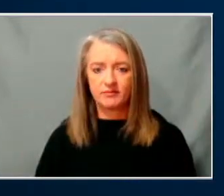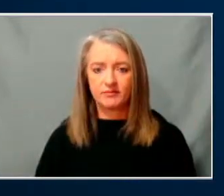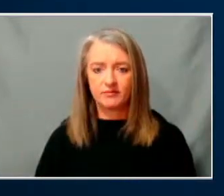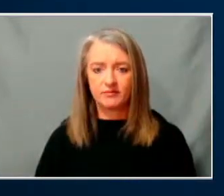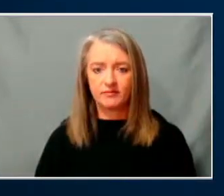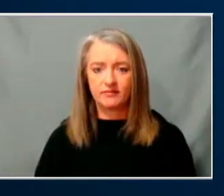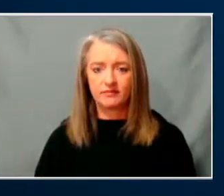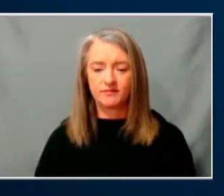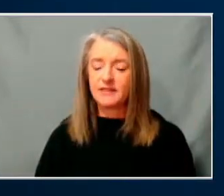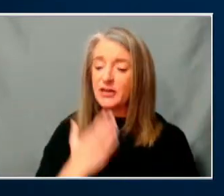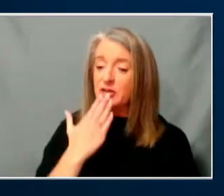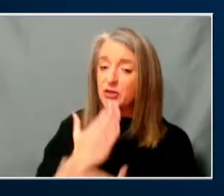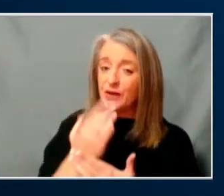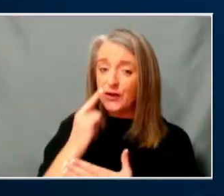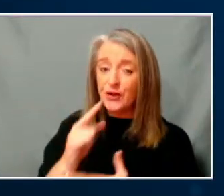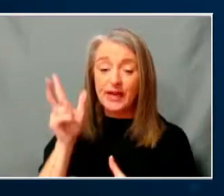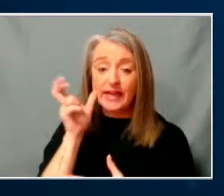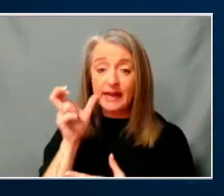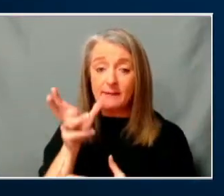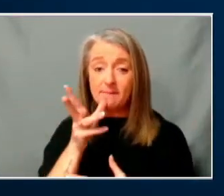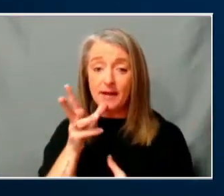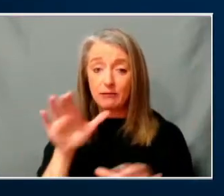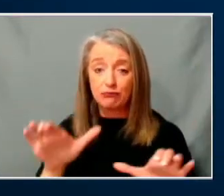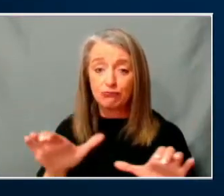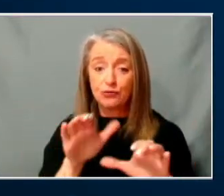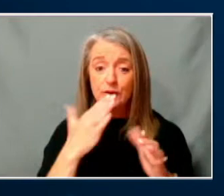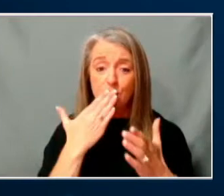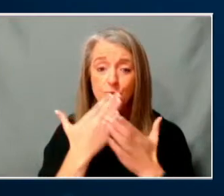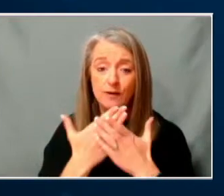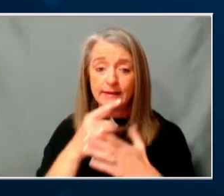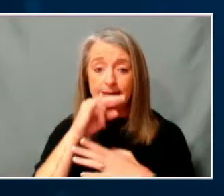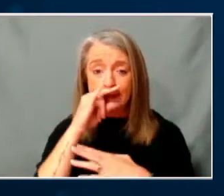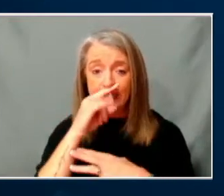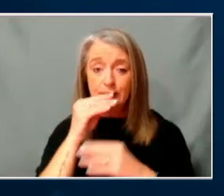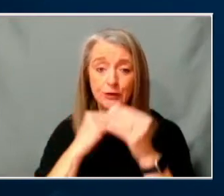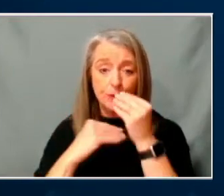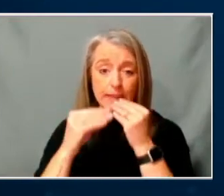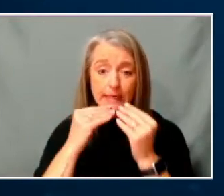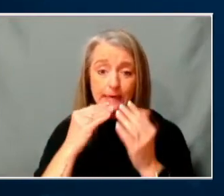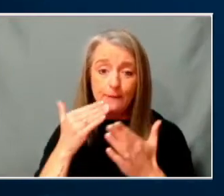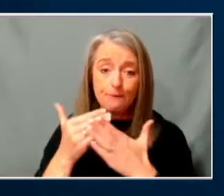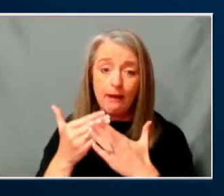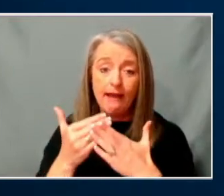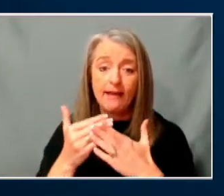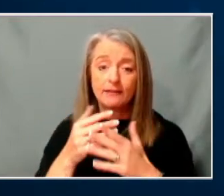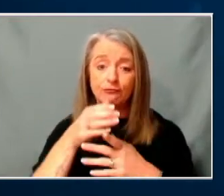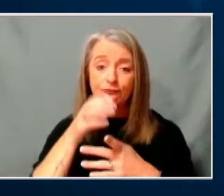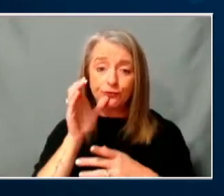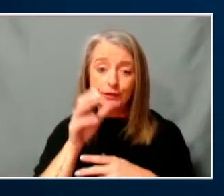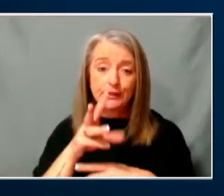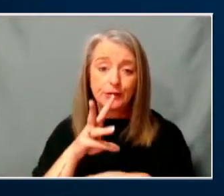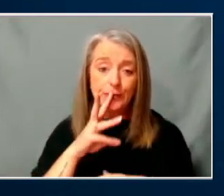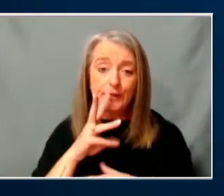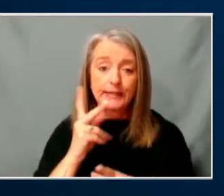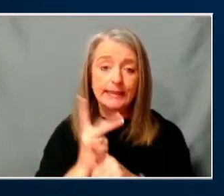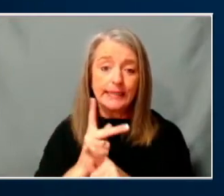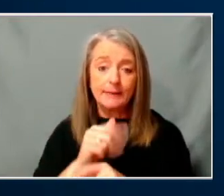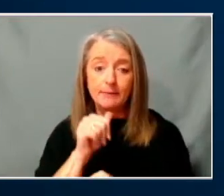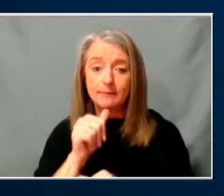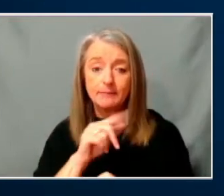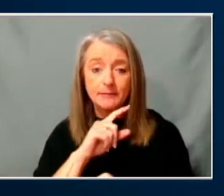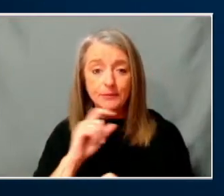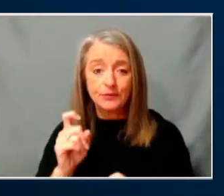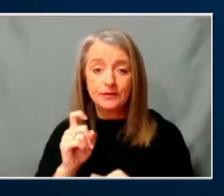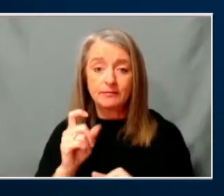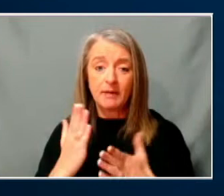Good for you. And Mom, hearing how you're doing so well, getting your kid to eat well and drink water and stay hydrated. It may have to have you come